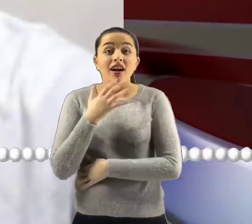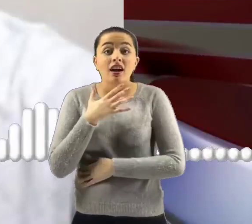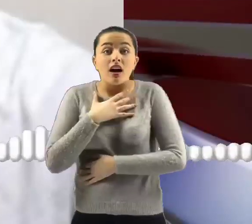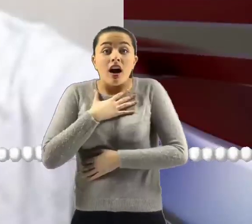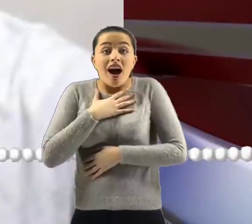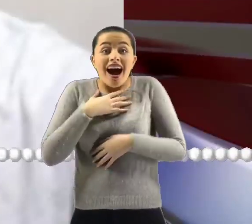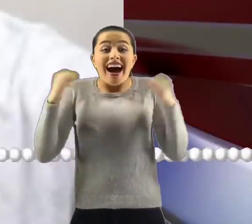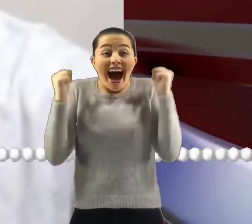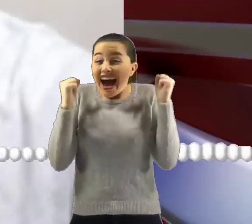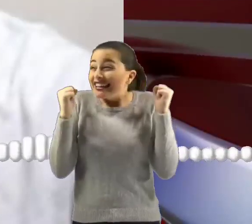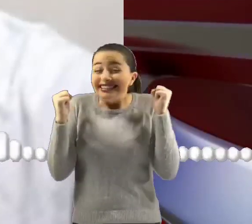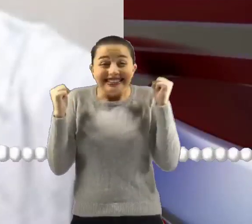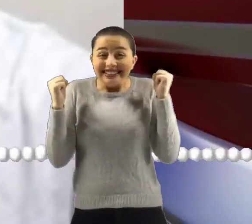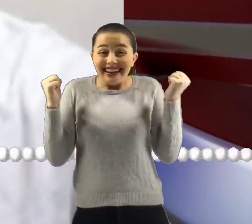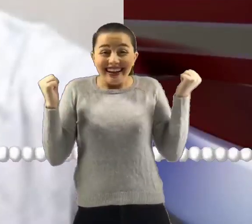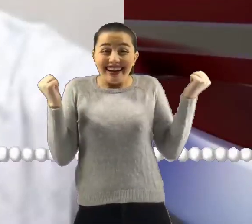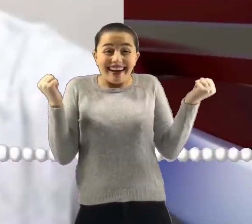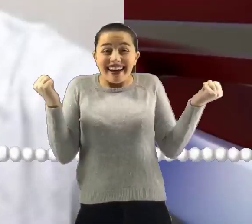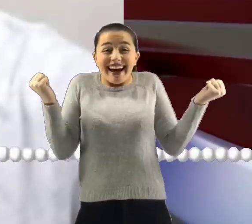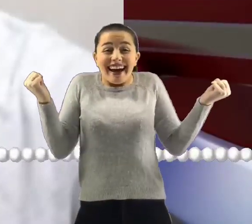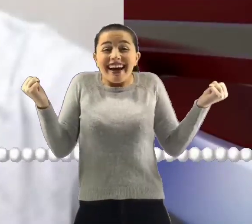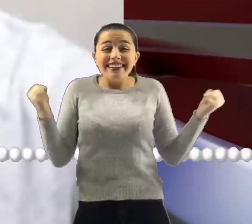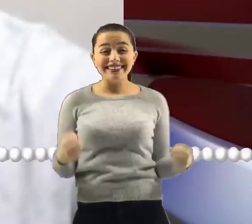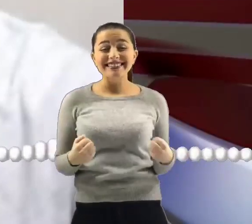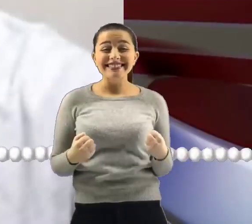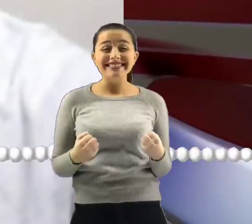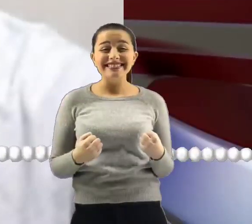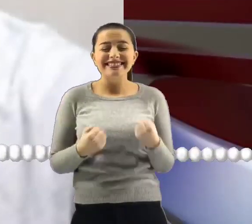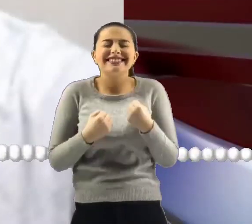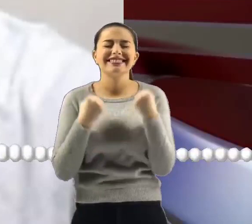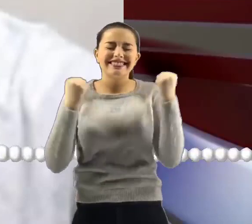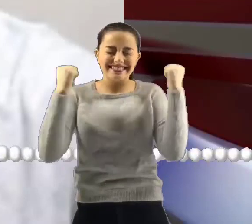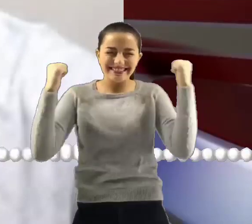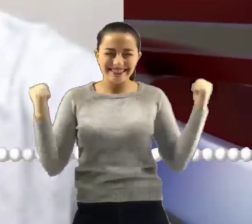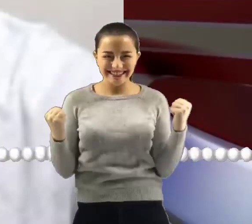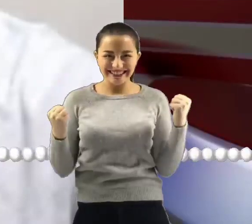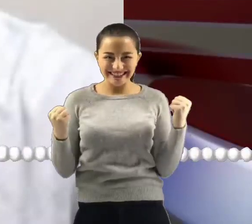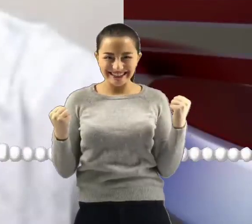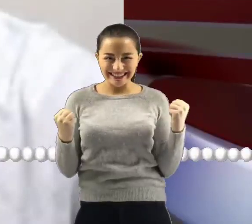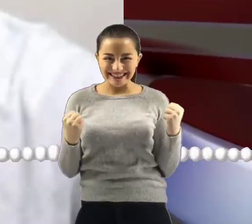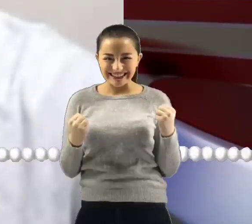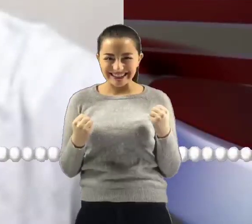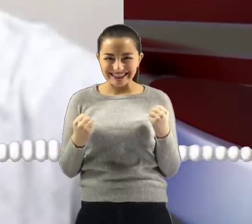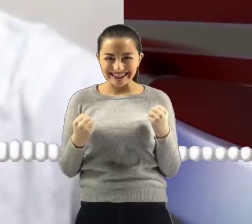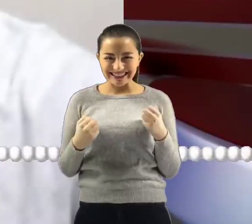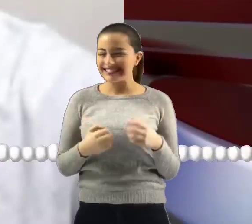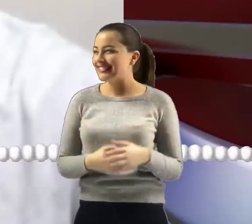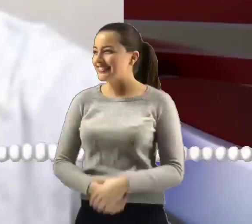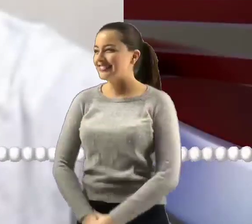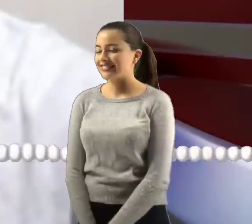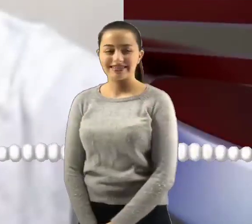average. Kamgbe ejiwe 1999 ejiwe enwewe ife ndọrọndọrọ ọchịchị. Unu n'anya fụ